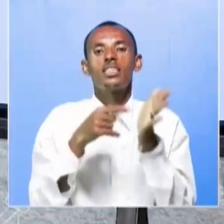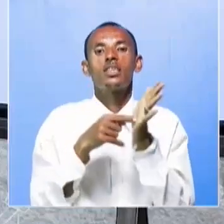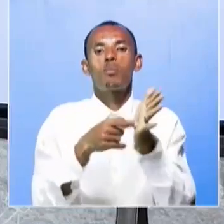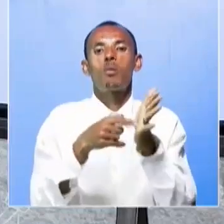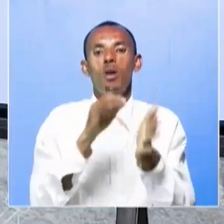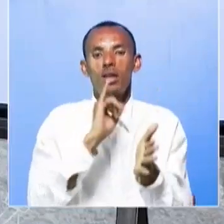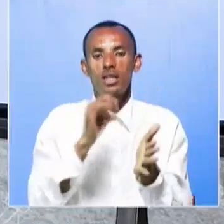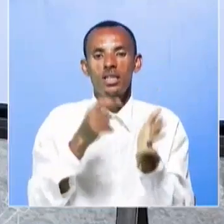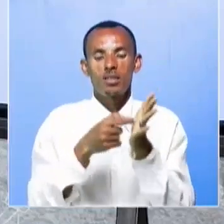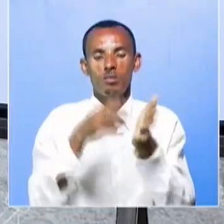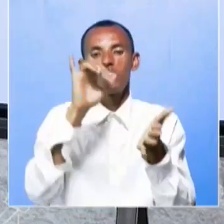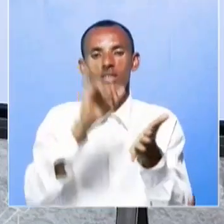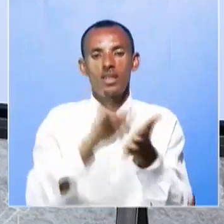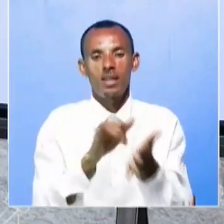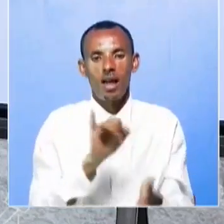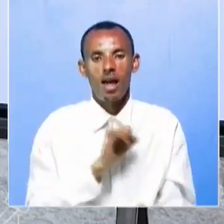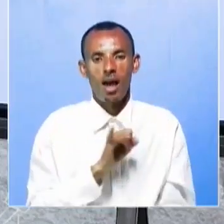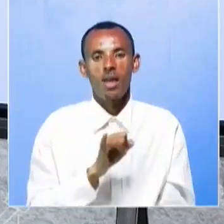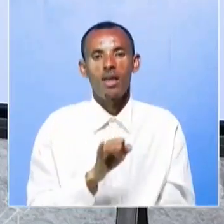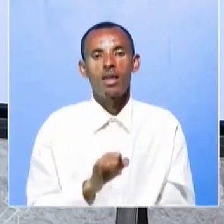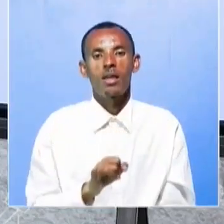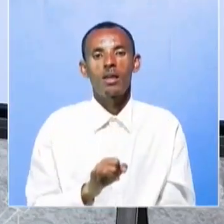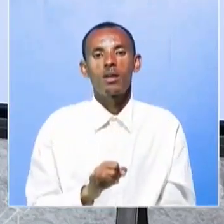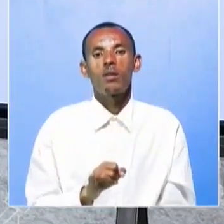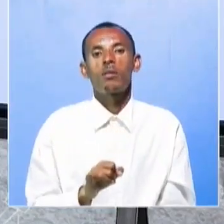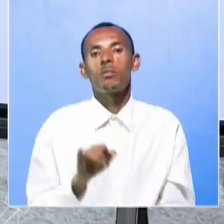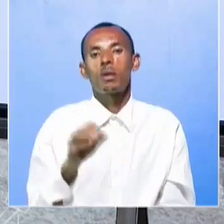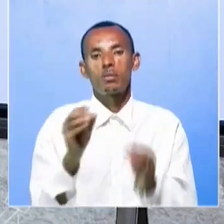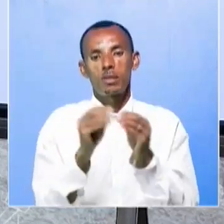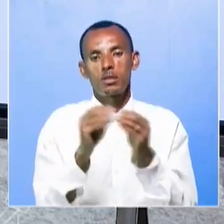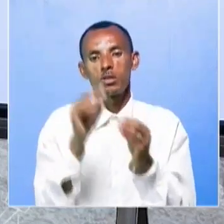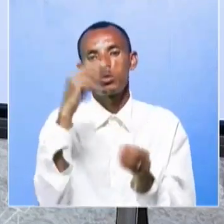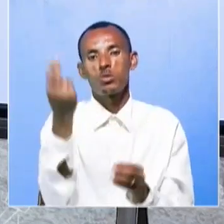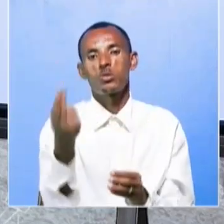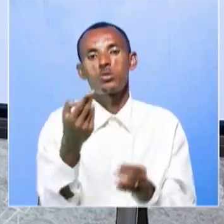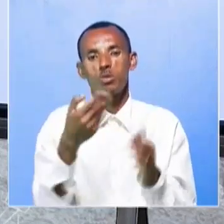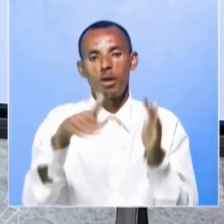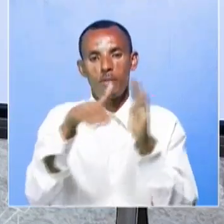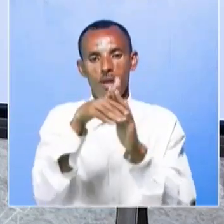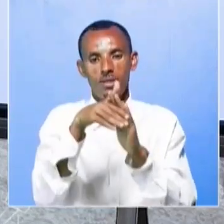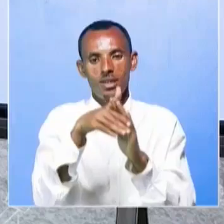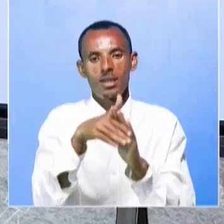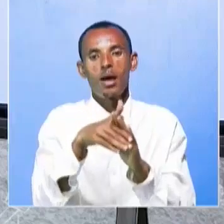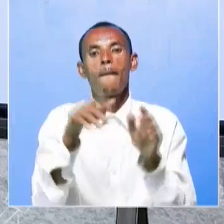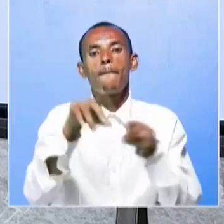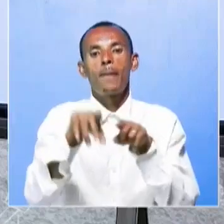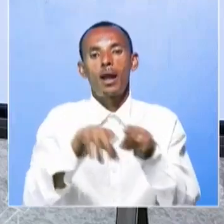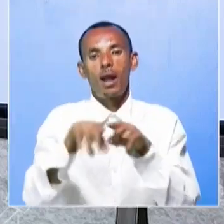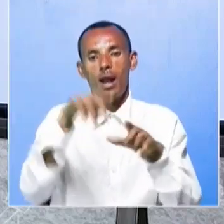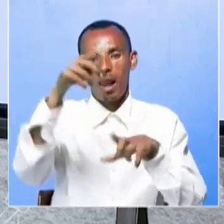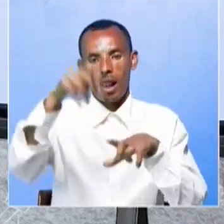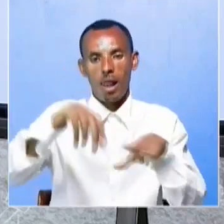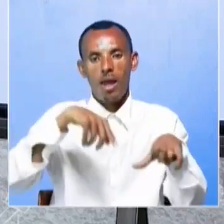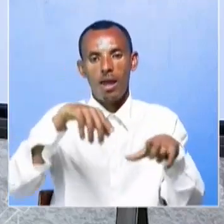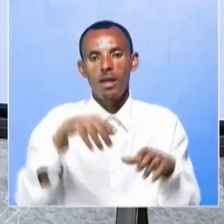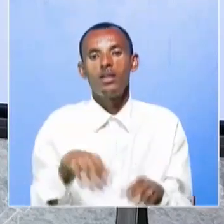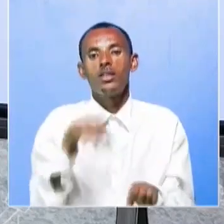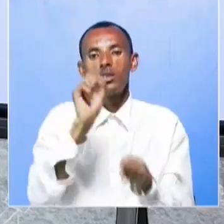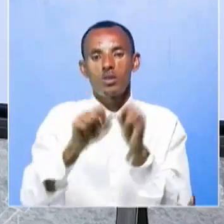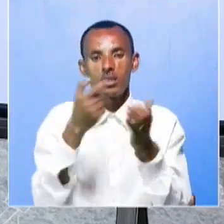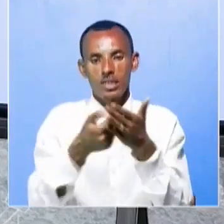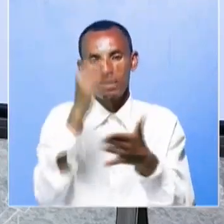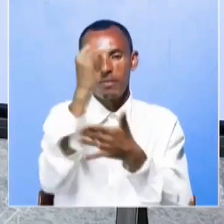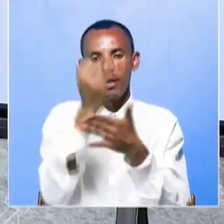a symbol that or most mathematicians use to represent parallel lines, right? So in